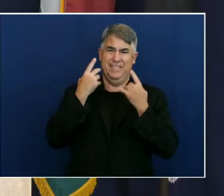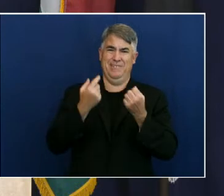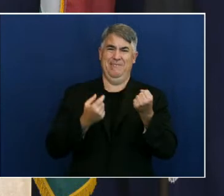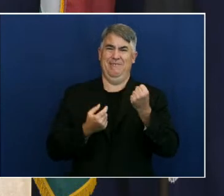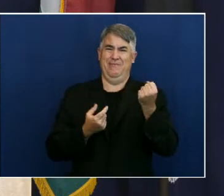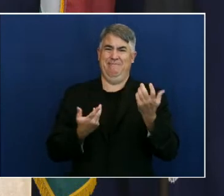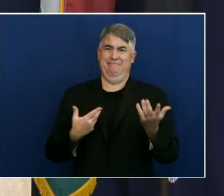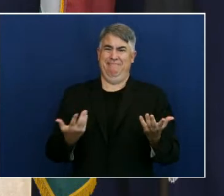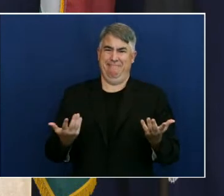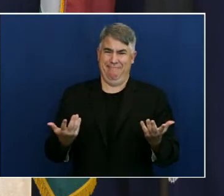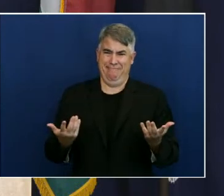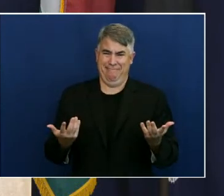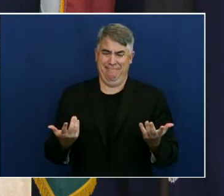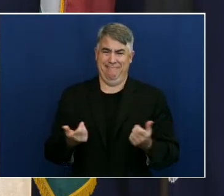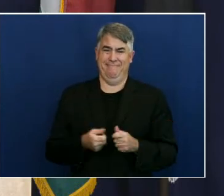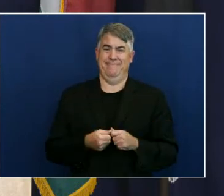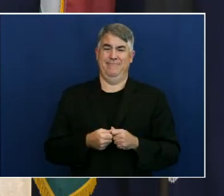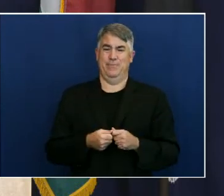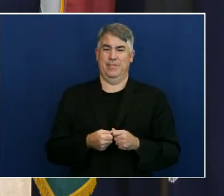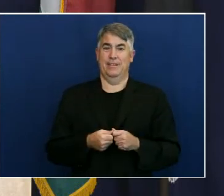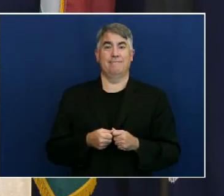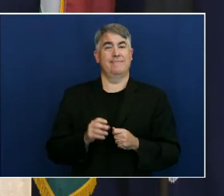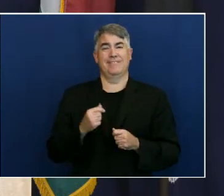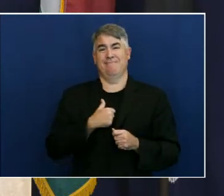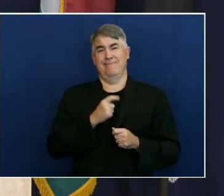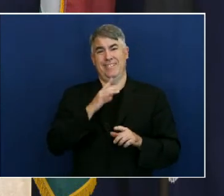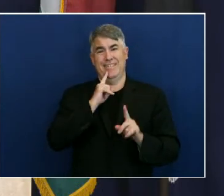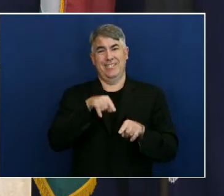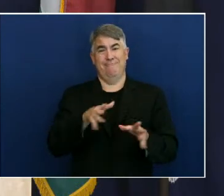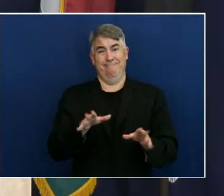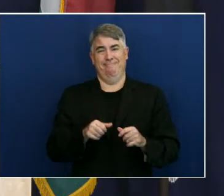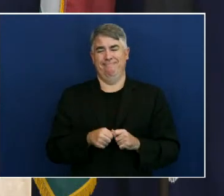So that's all I have for you.